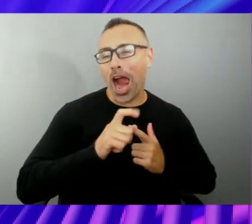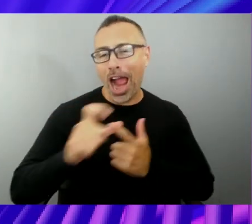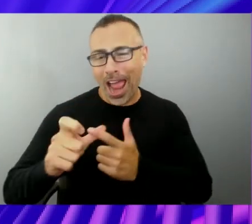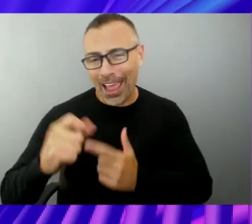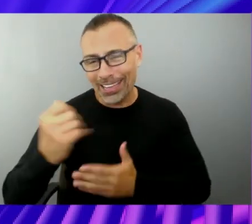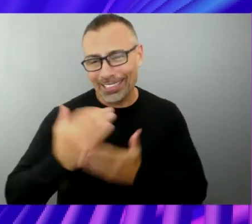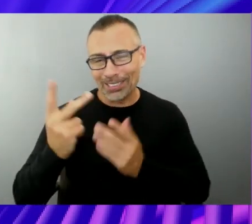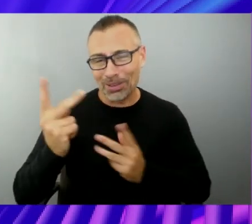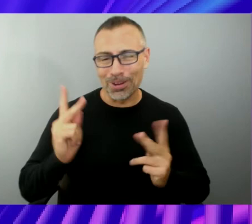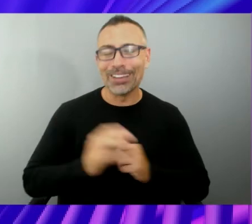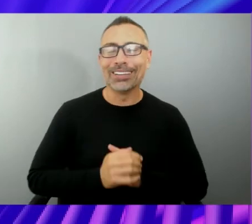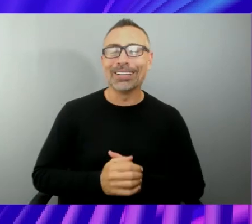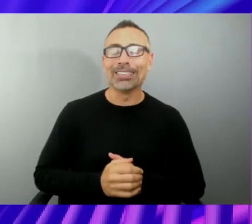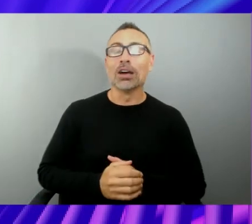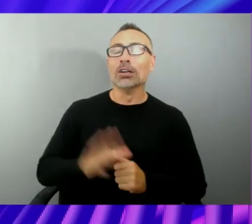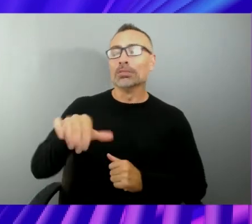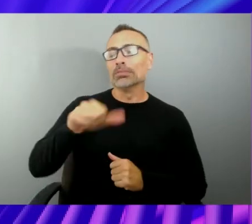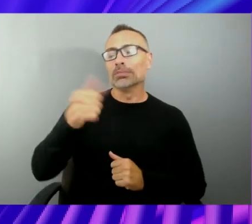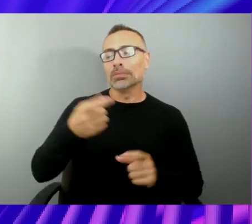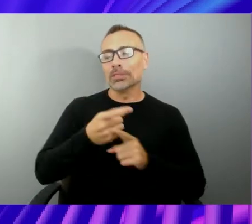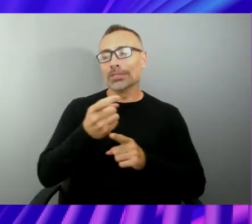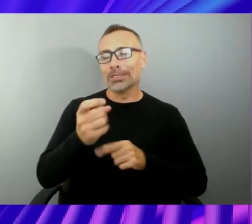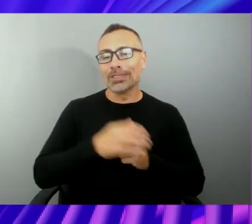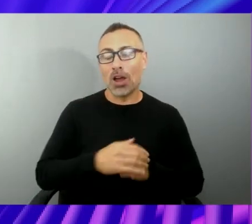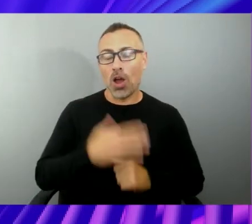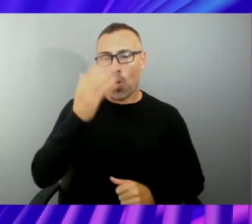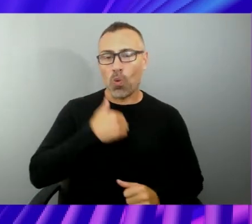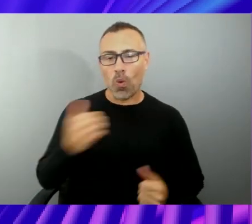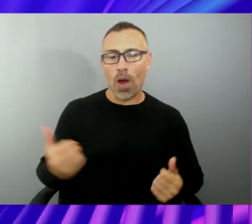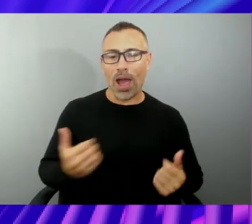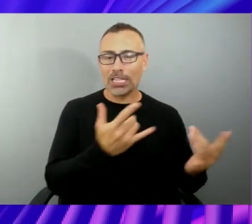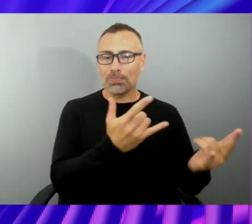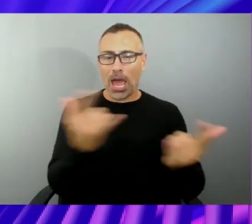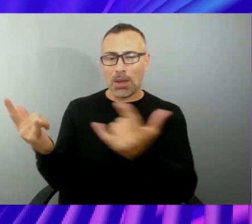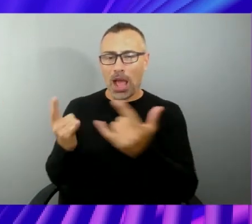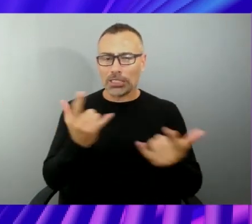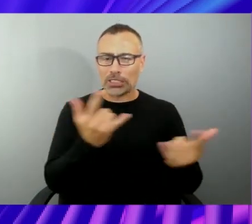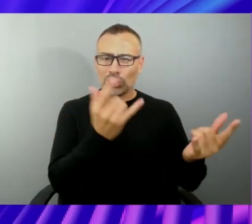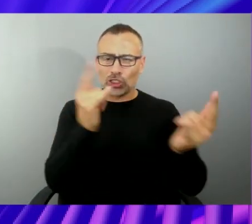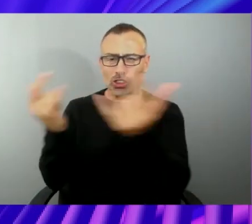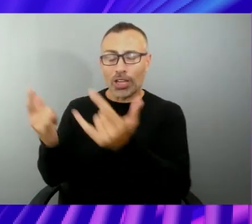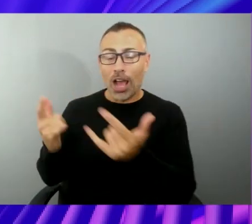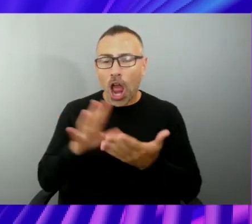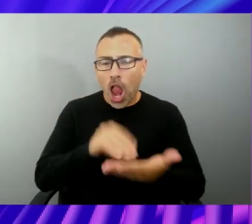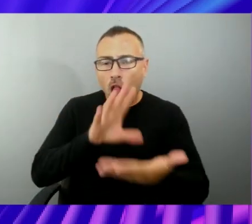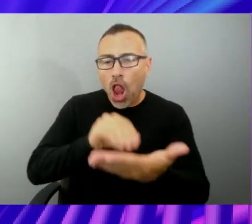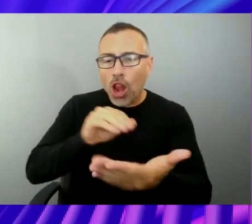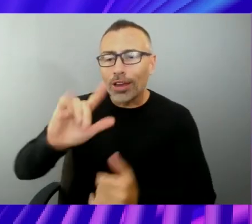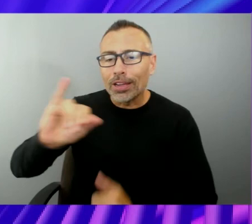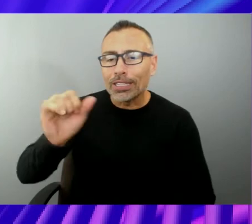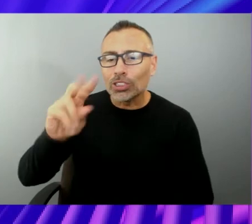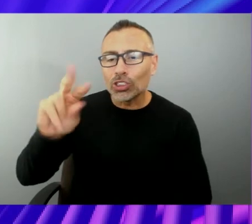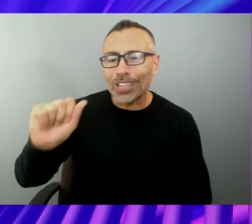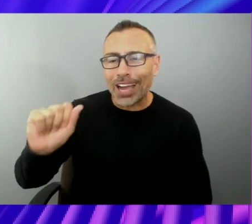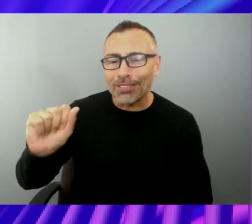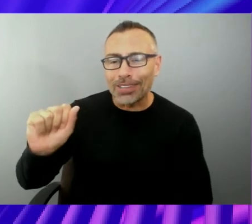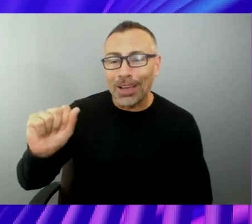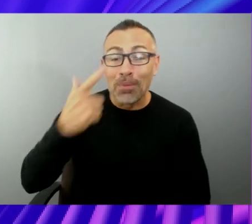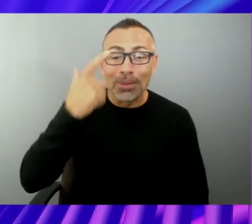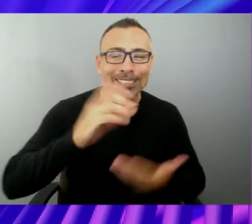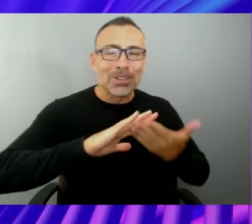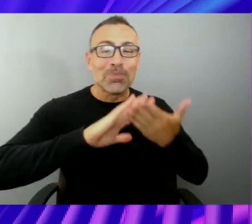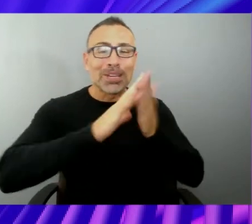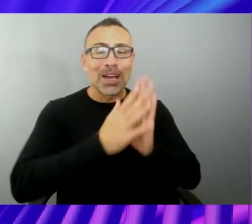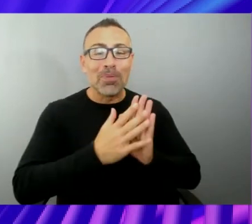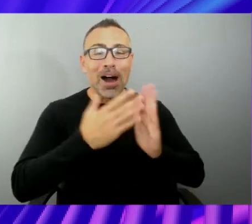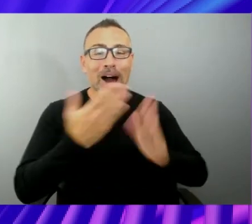why did Spider-Man start learning Java? Why did Spider-Man start learning Java? Because he wanted to be a better web developer? I don't